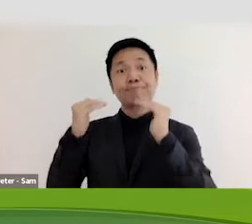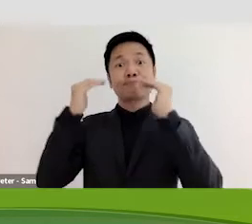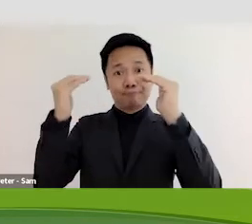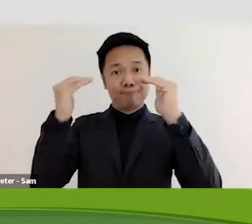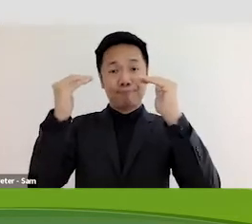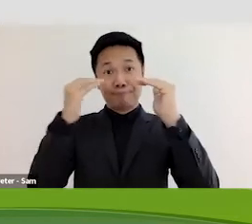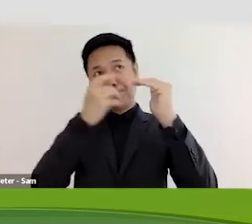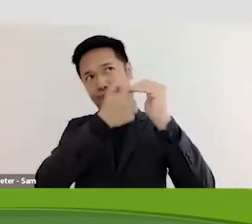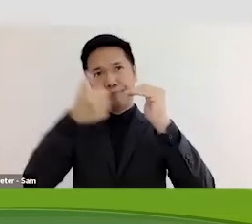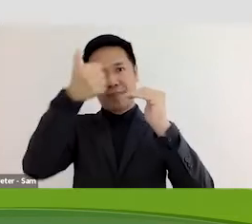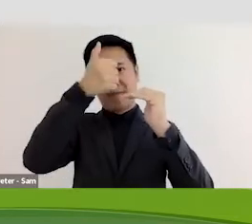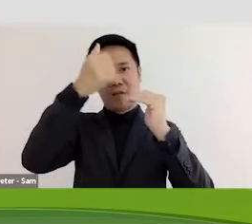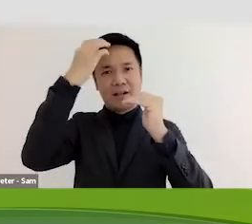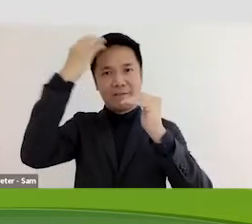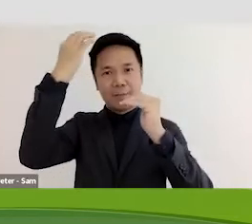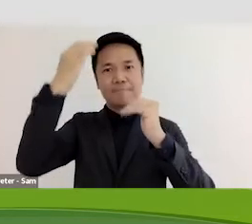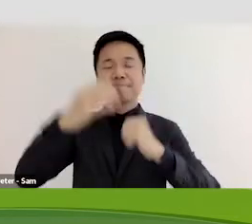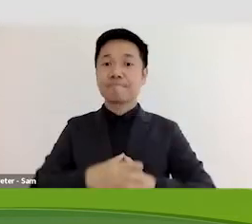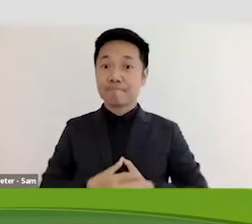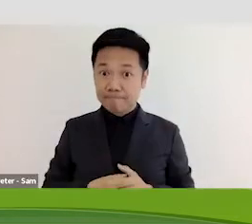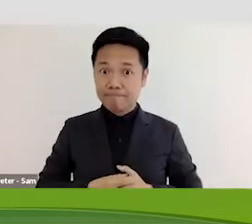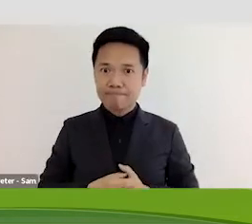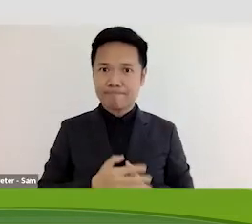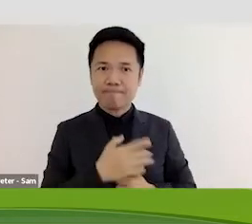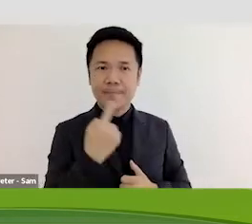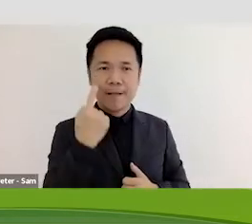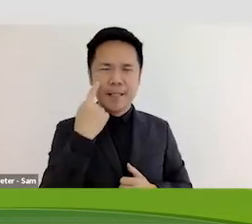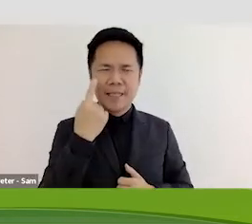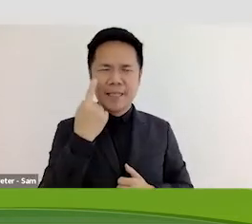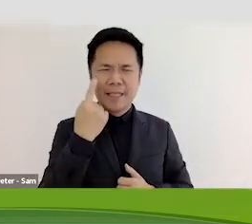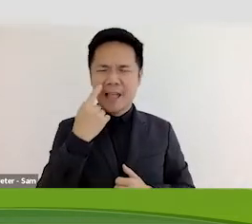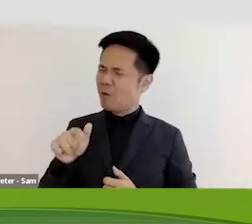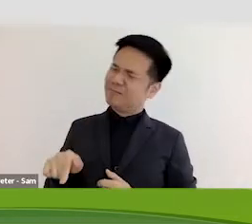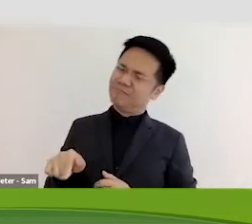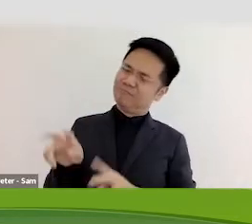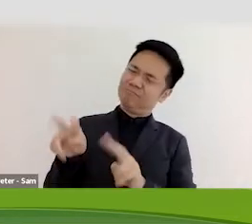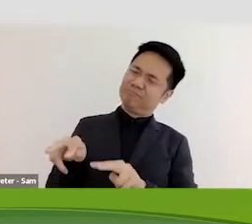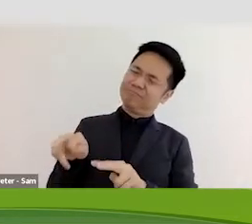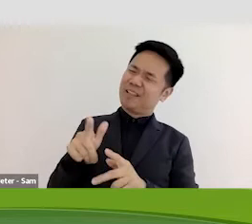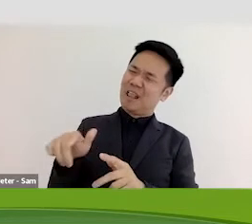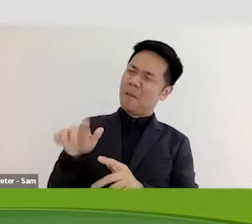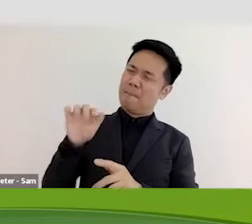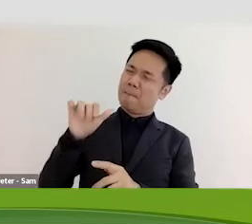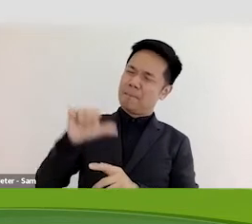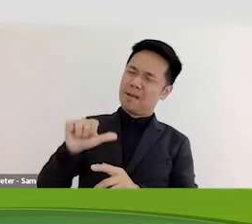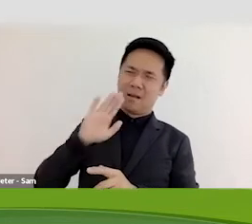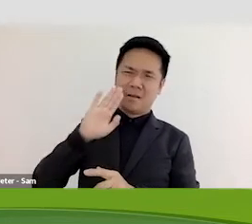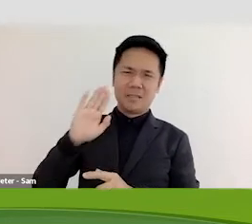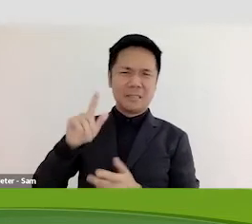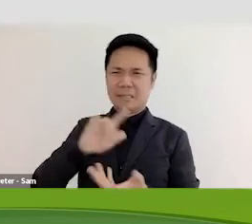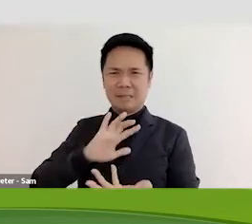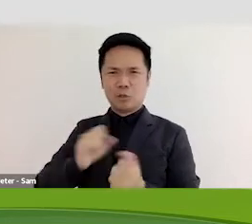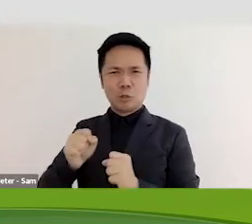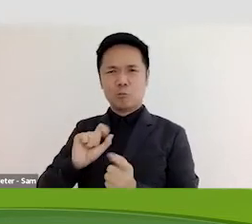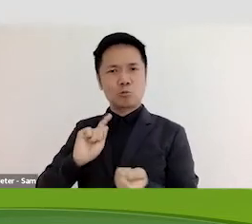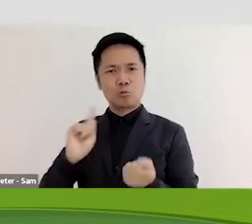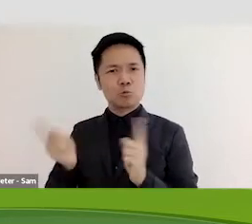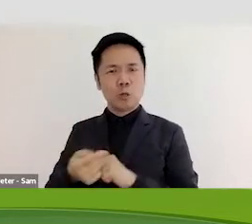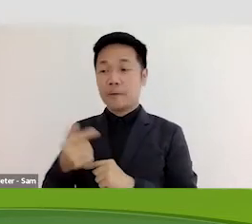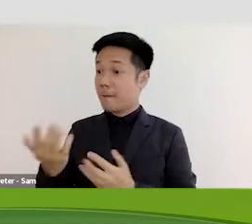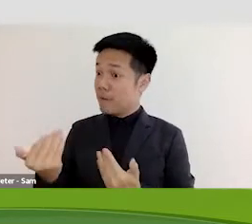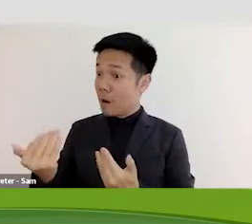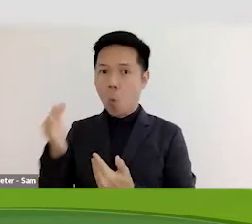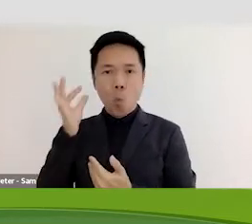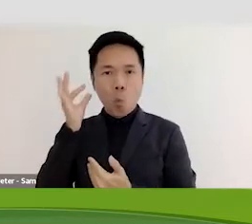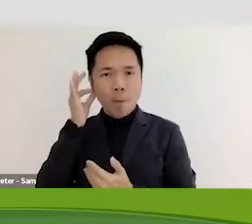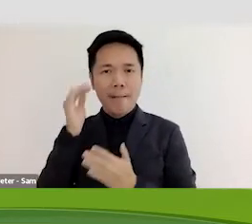Actively transform harmful gender norms by promoting women's leadership in climate change, disaster risk